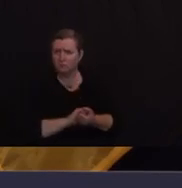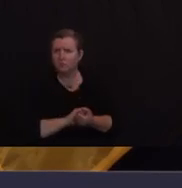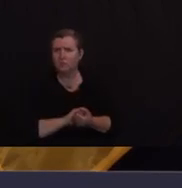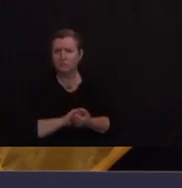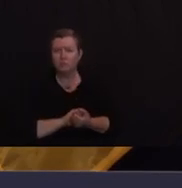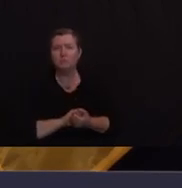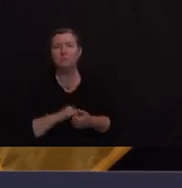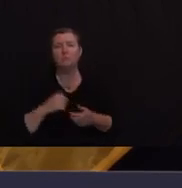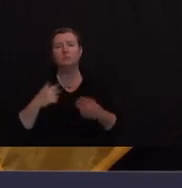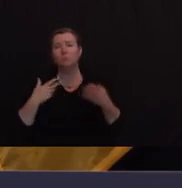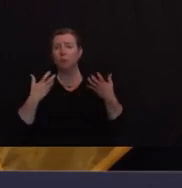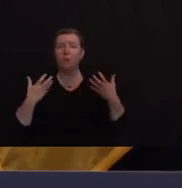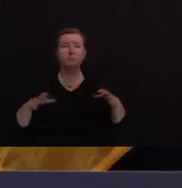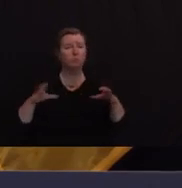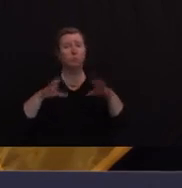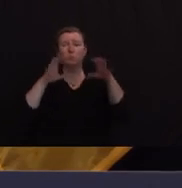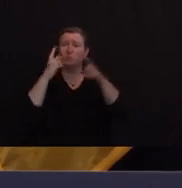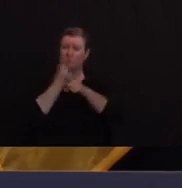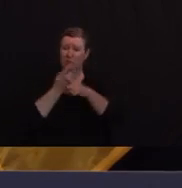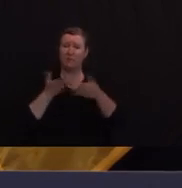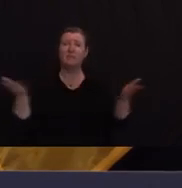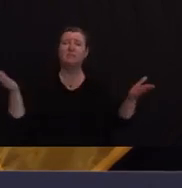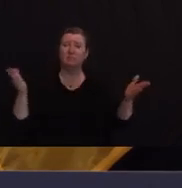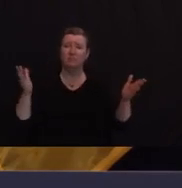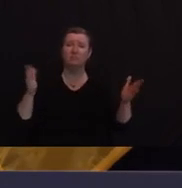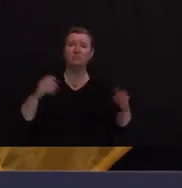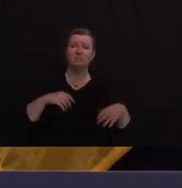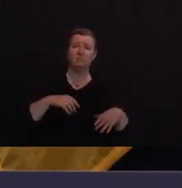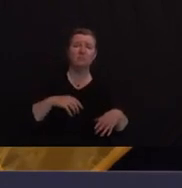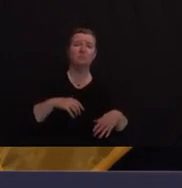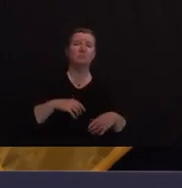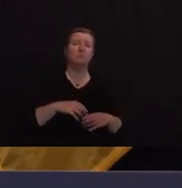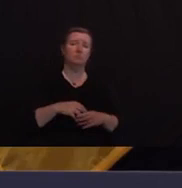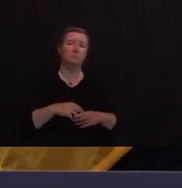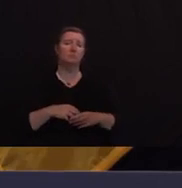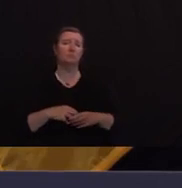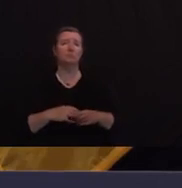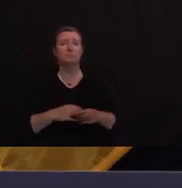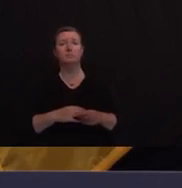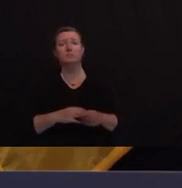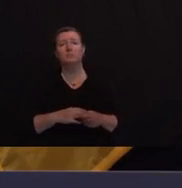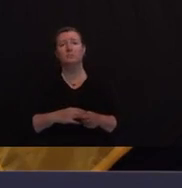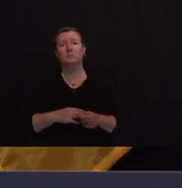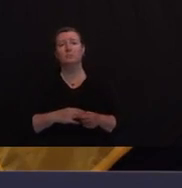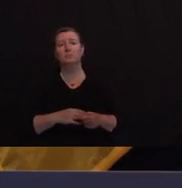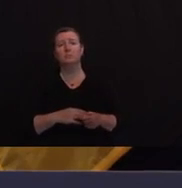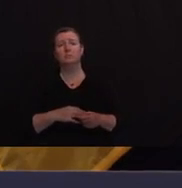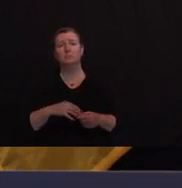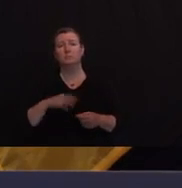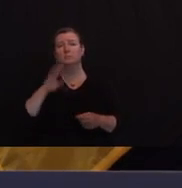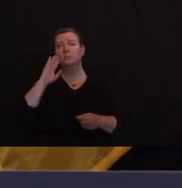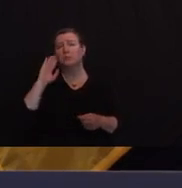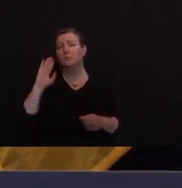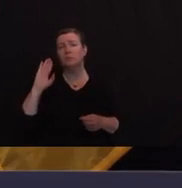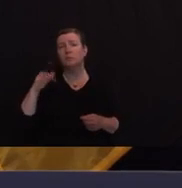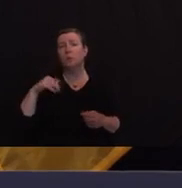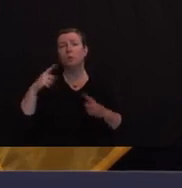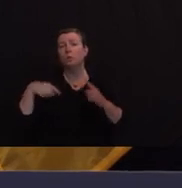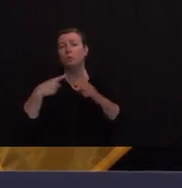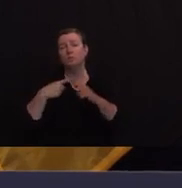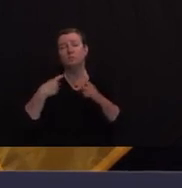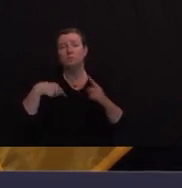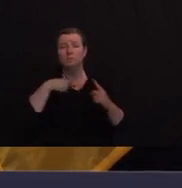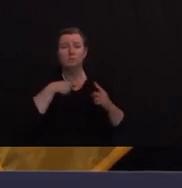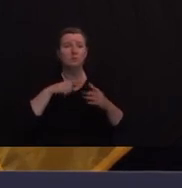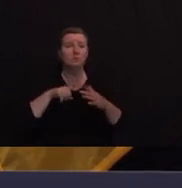thing. So I know that, Judy, I'll take your counsel here. I know that when we do start the boosters, we're going to start with folks who are the